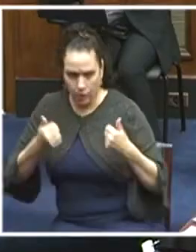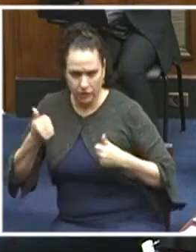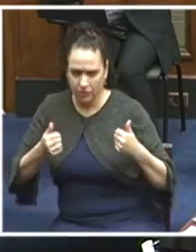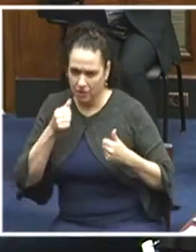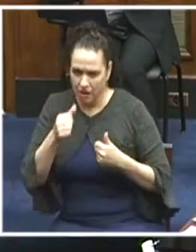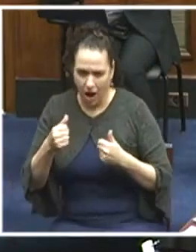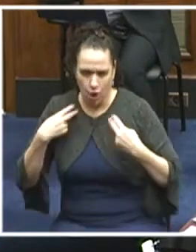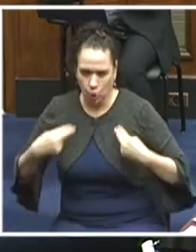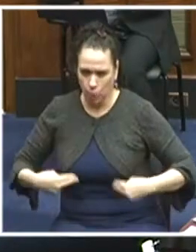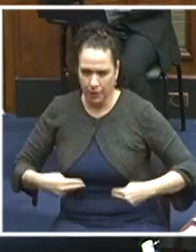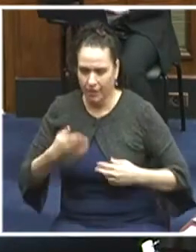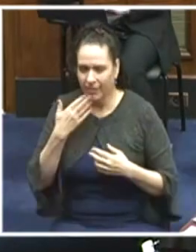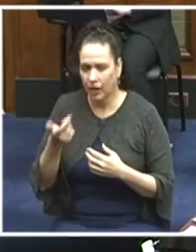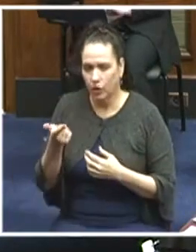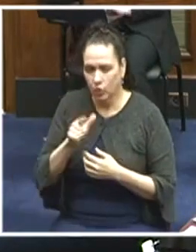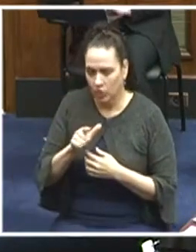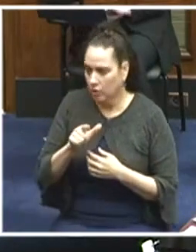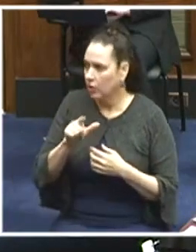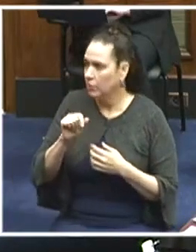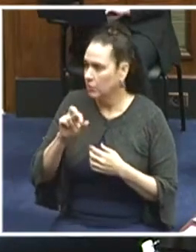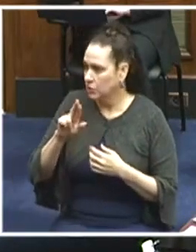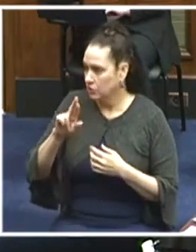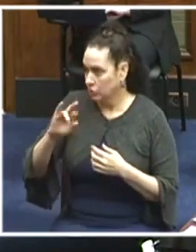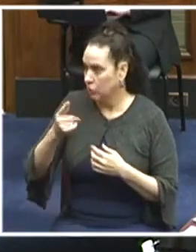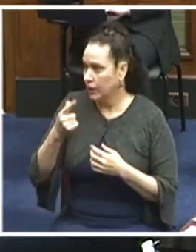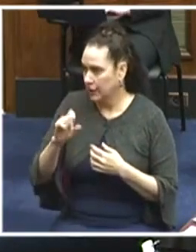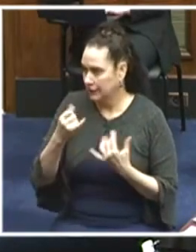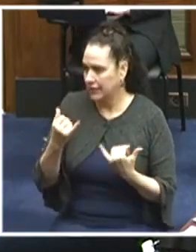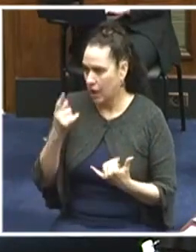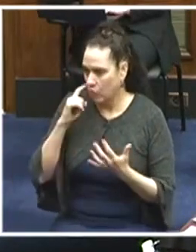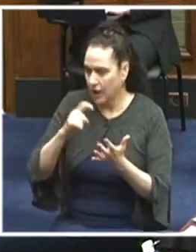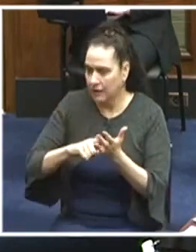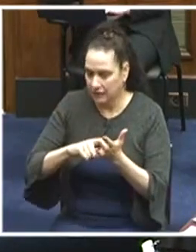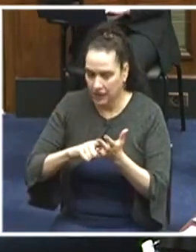Mr. Briggs, you are now recognized.